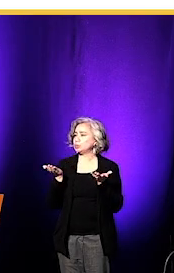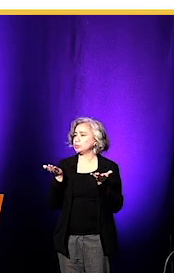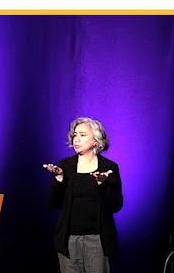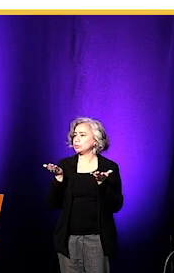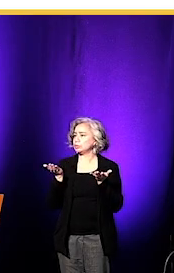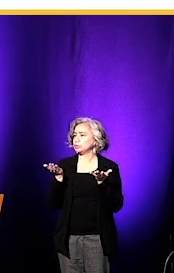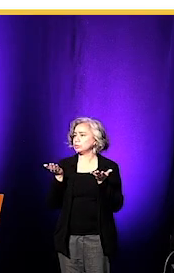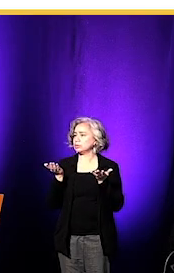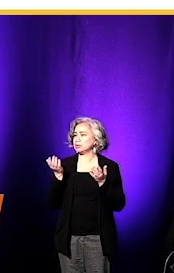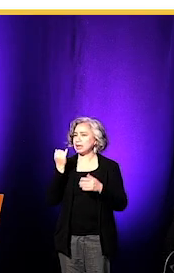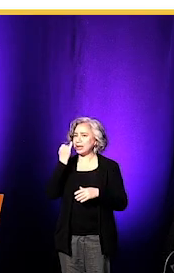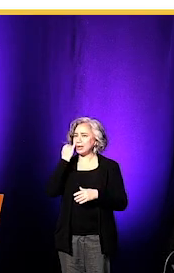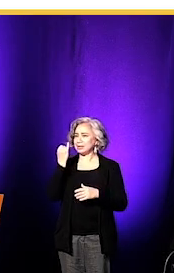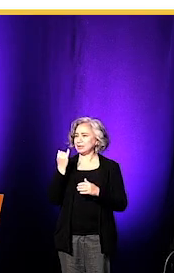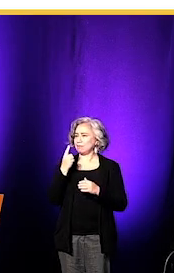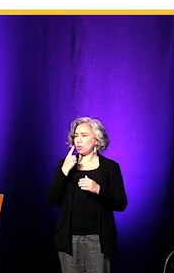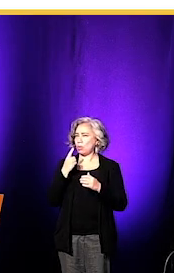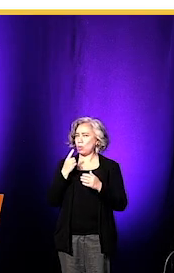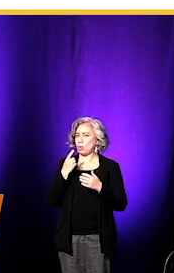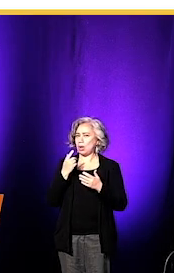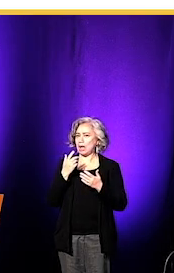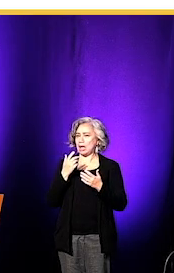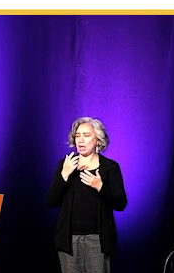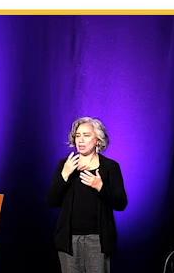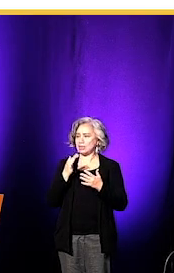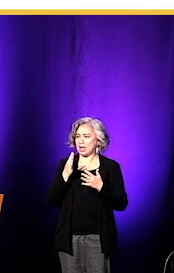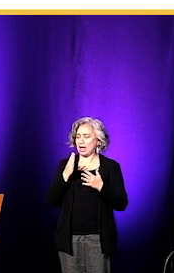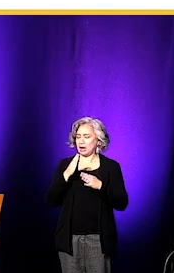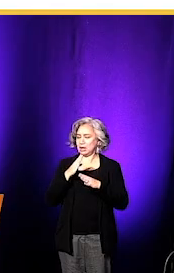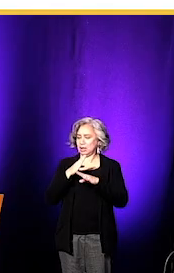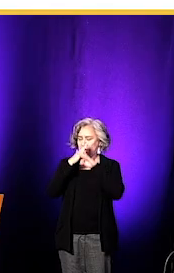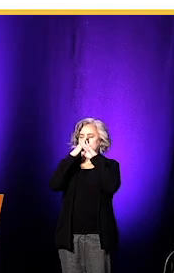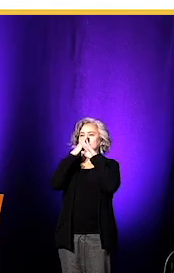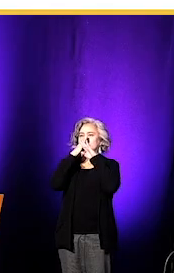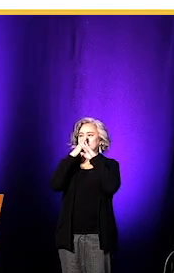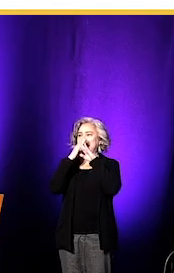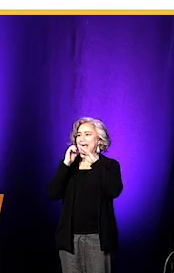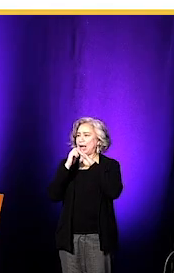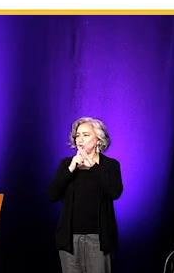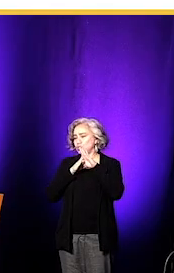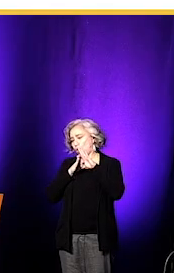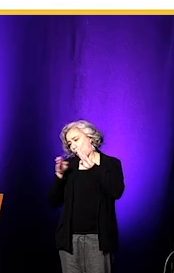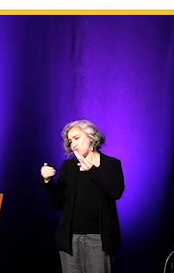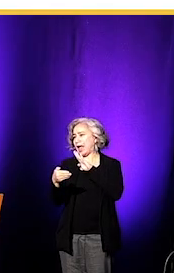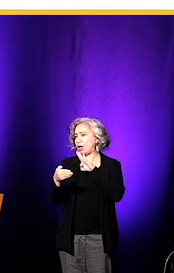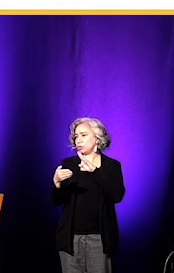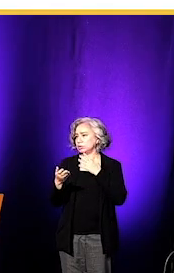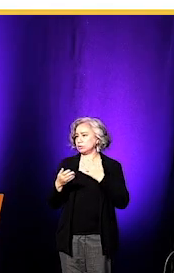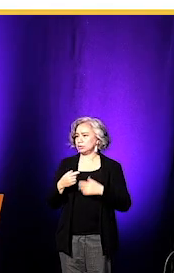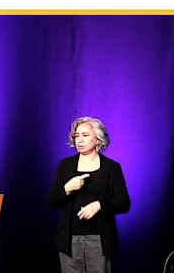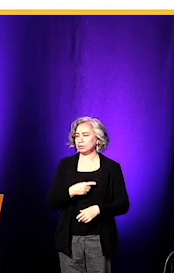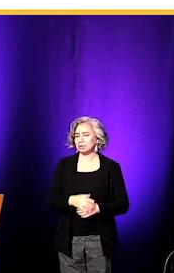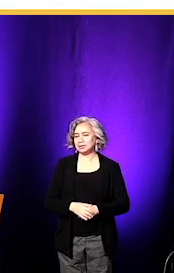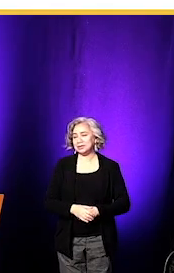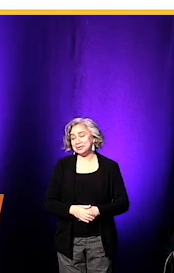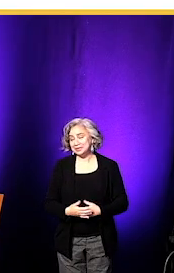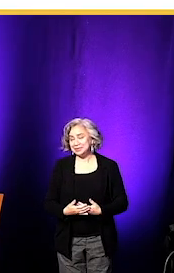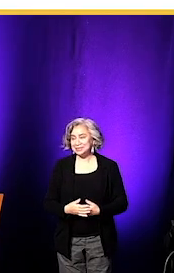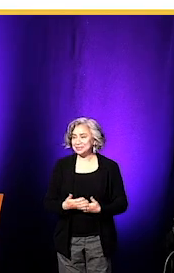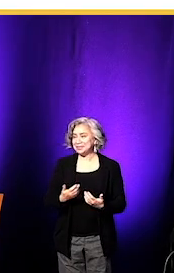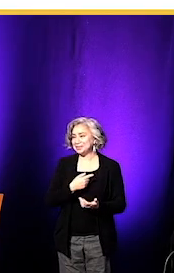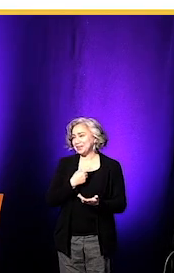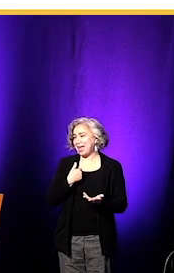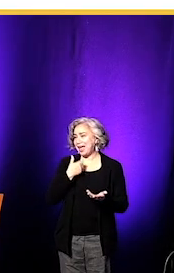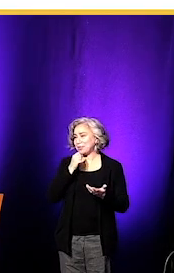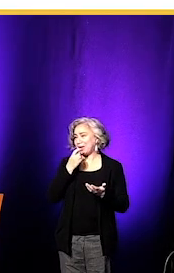Ideas for, like, how do you get around the wall? Gosh, Joanne, of course I don't have a perfect answer, but